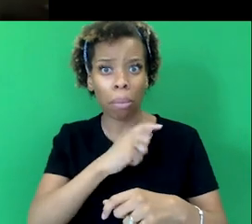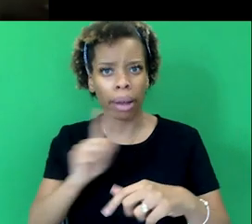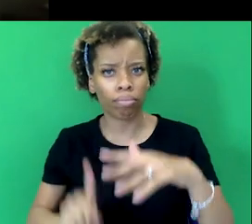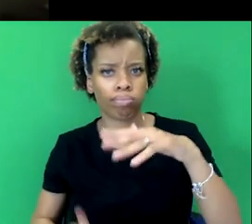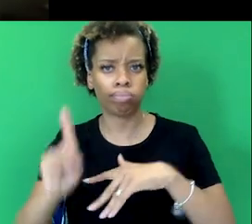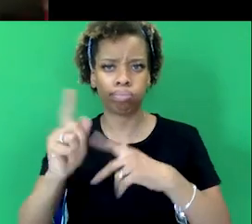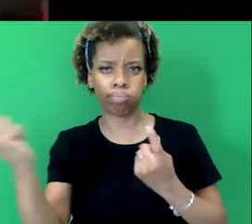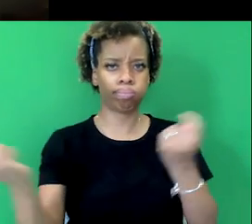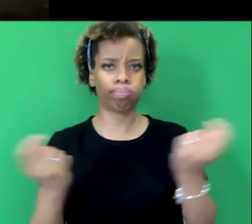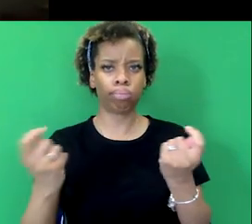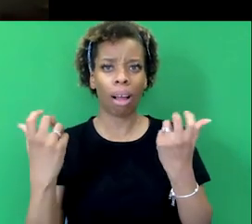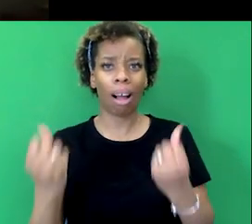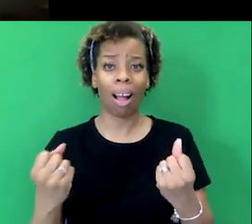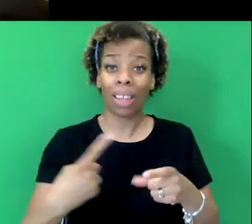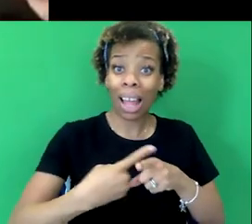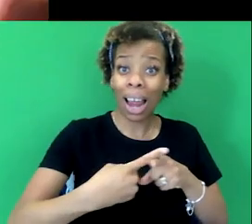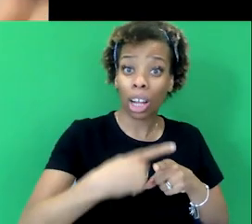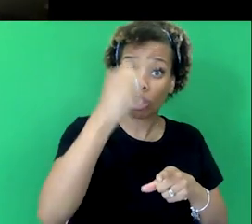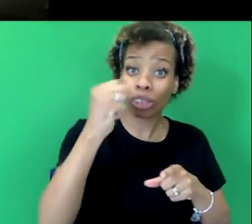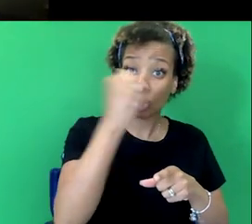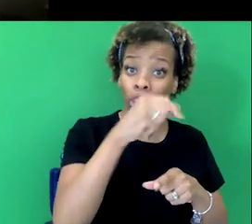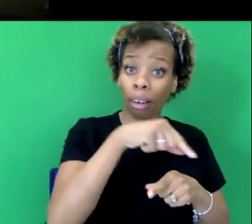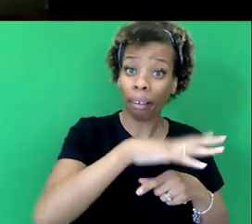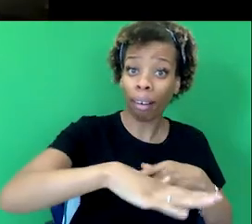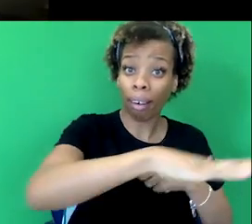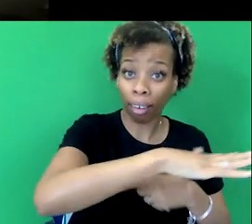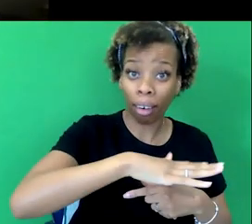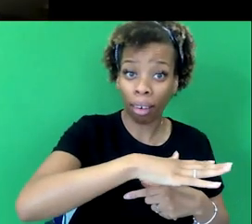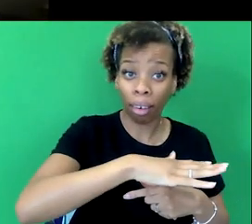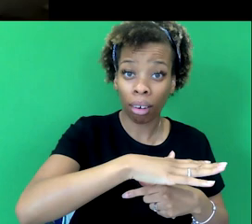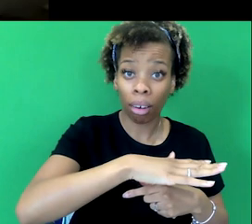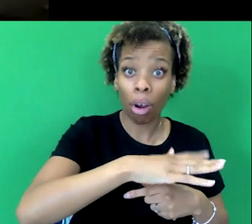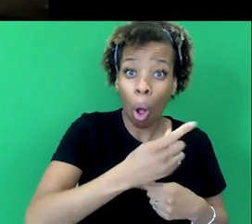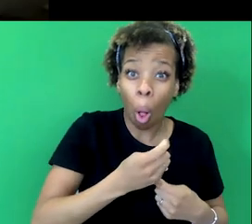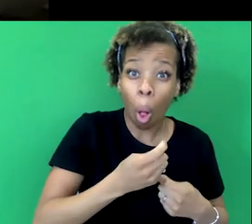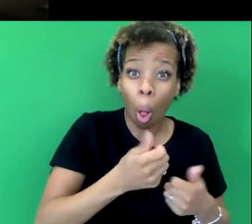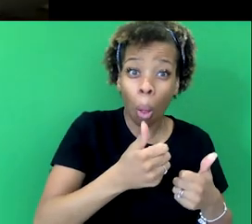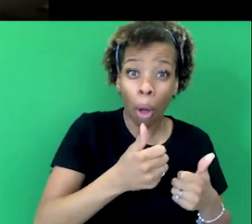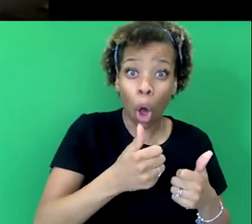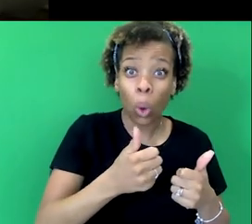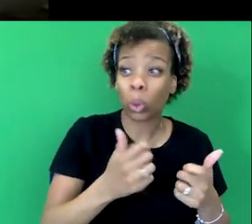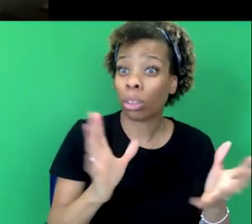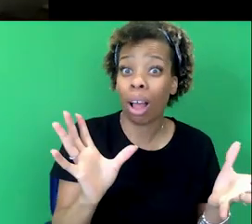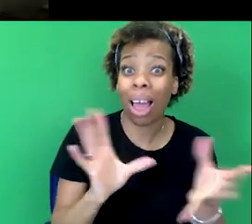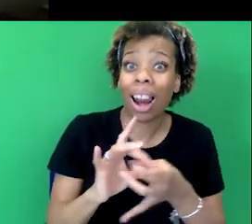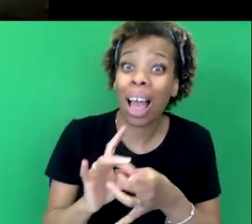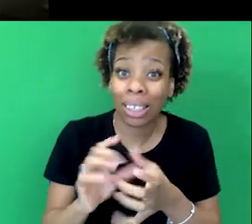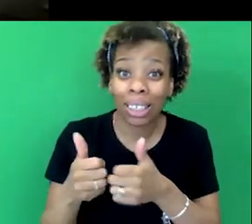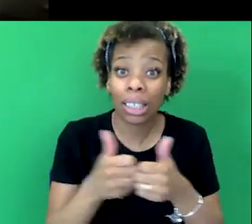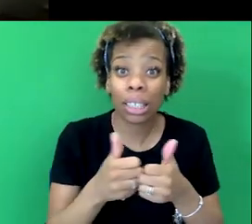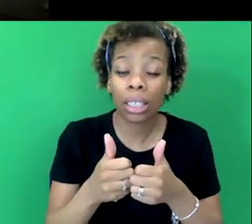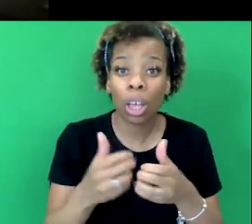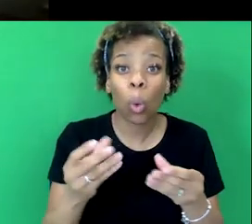And England, a Christian country, came this close to making an alliance with a